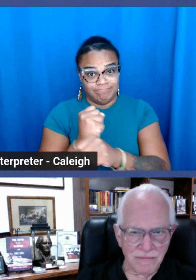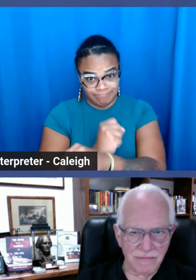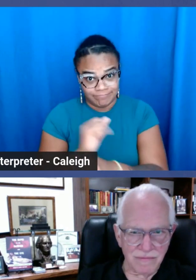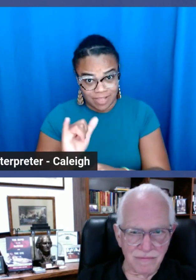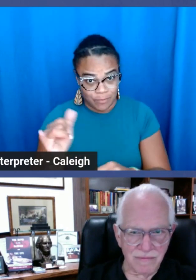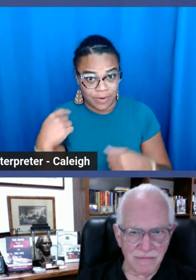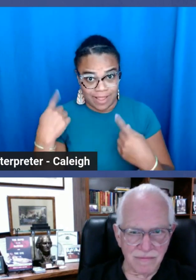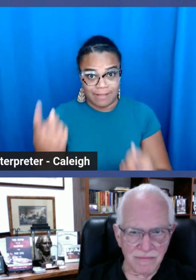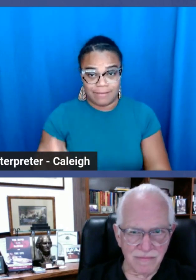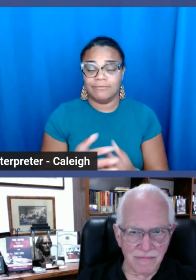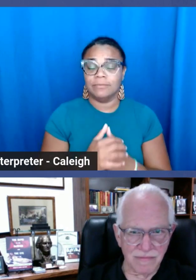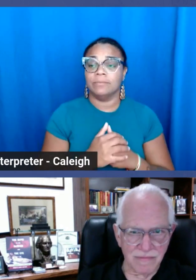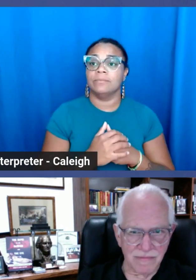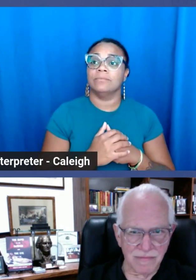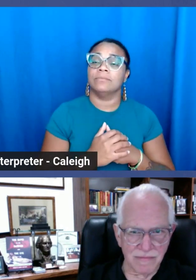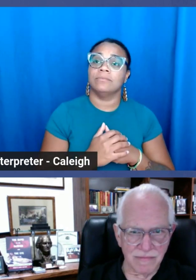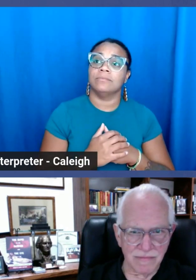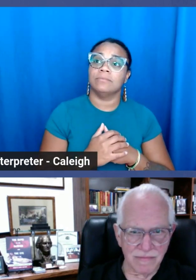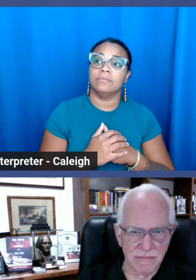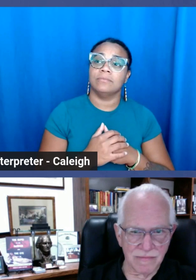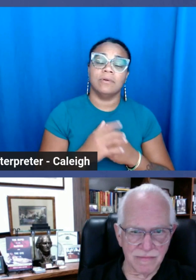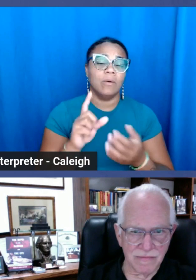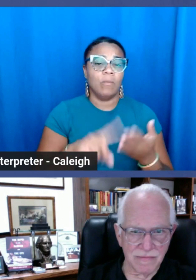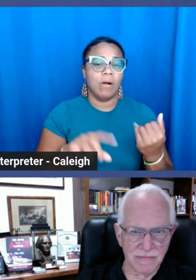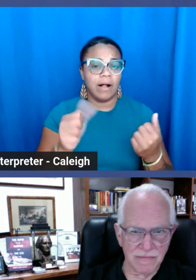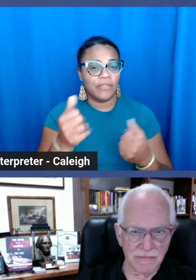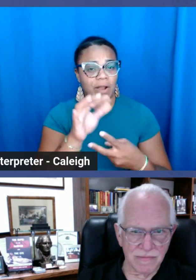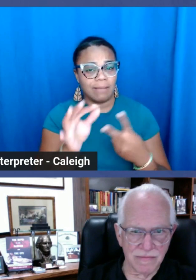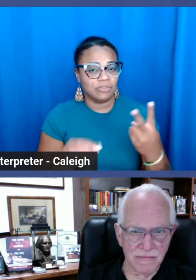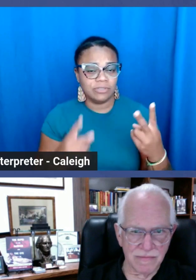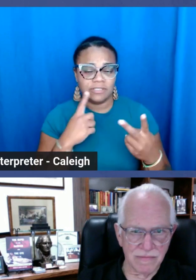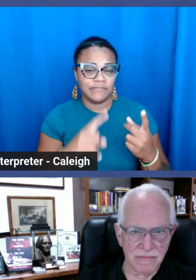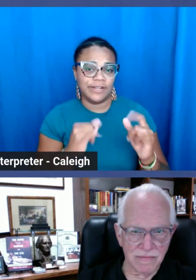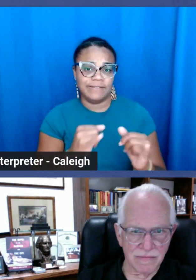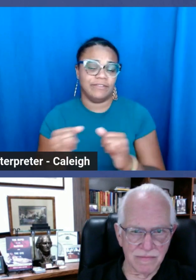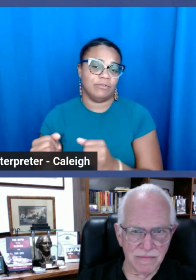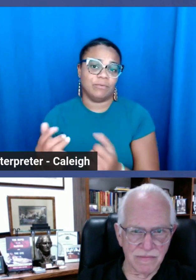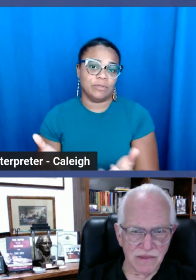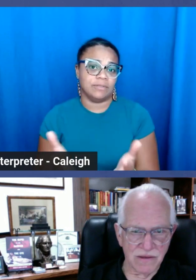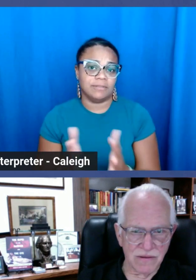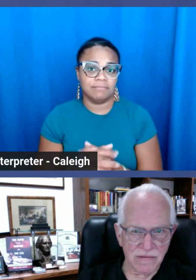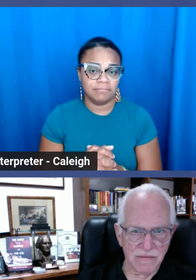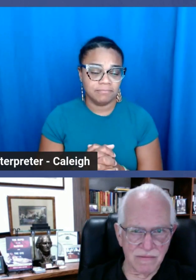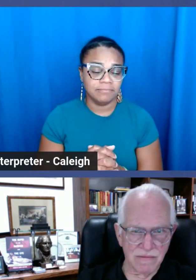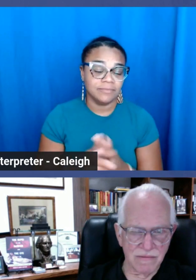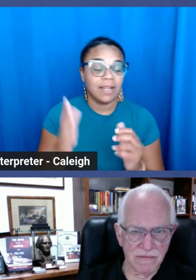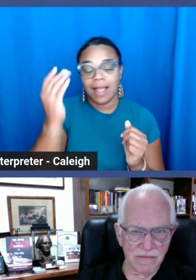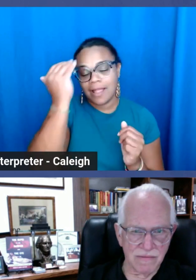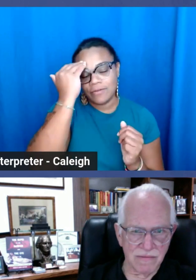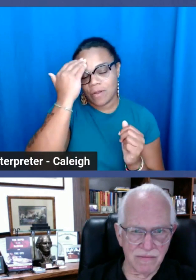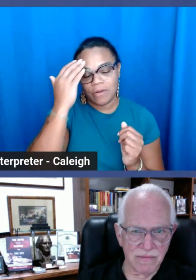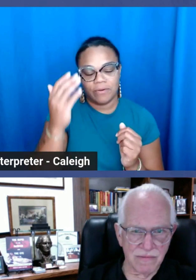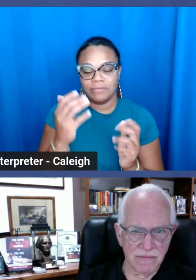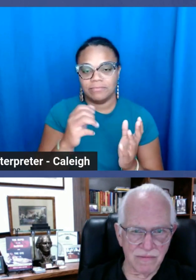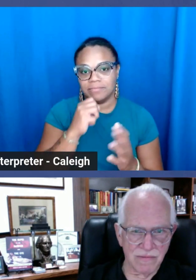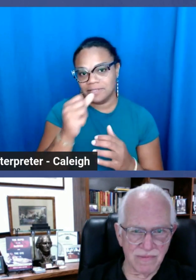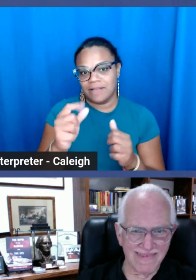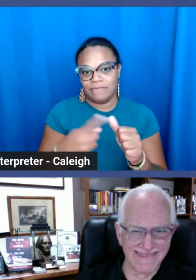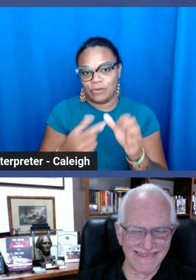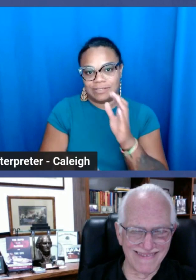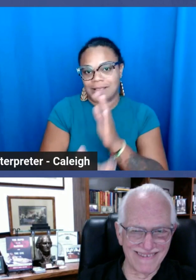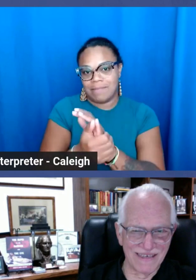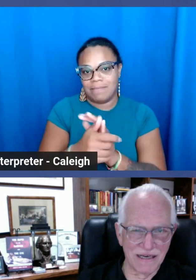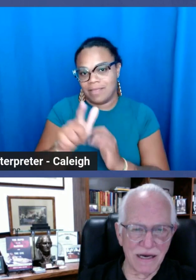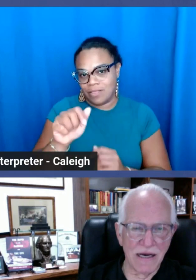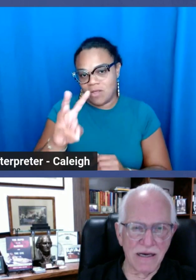What options are there for individuals? I know this isn't First Amendment law. I'm asking